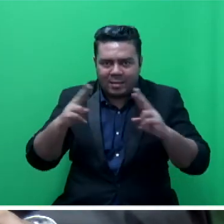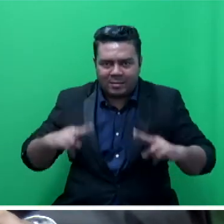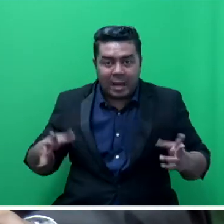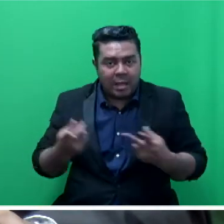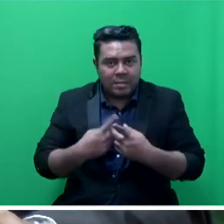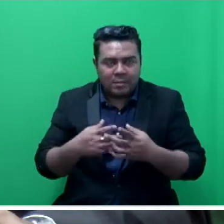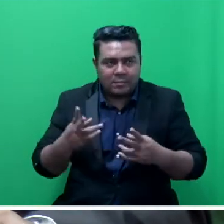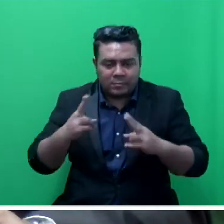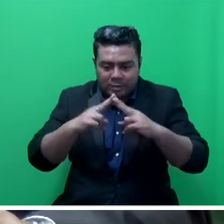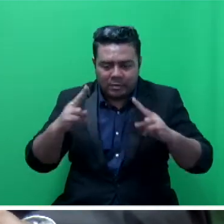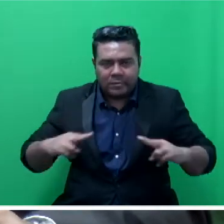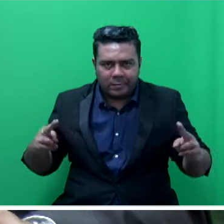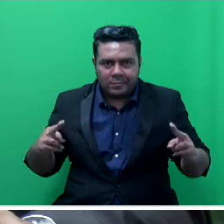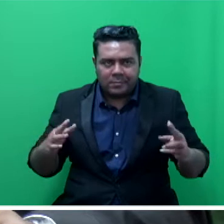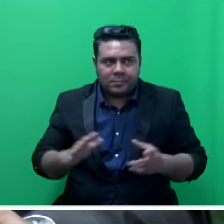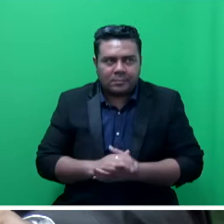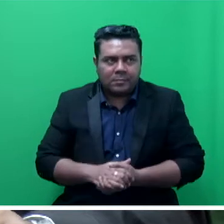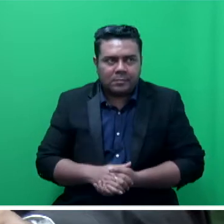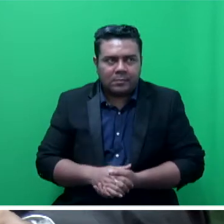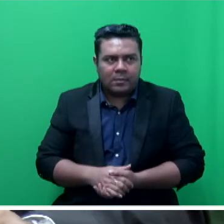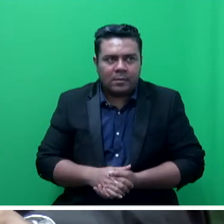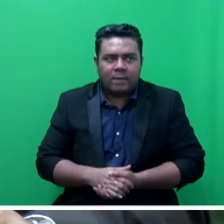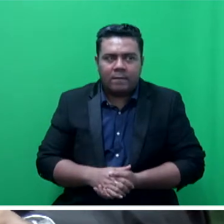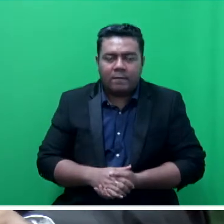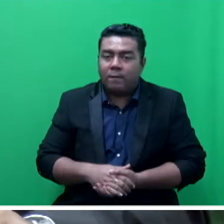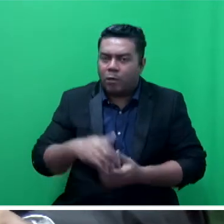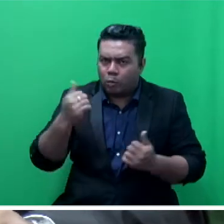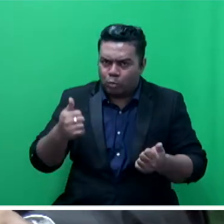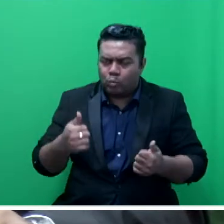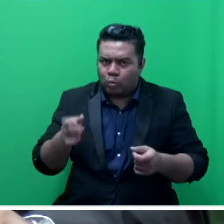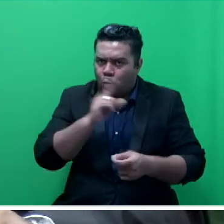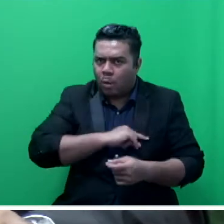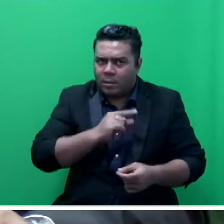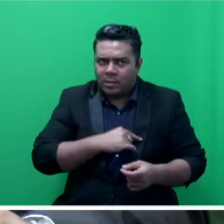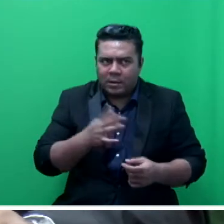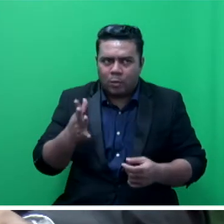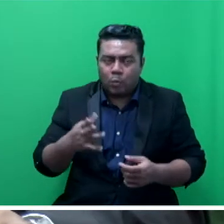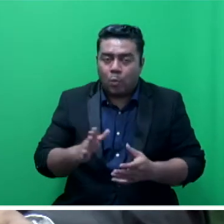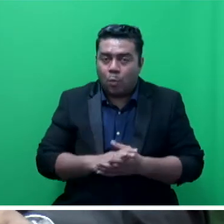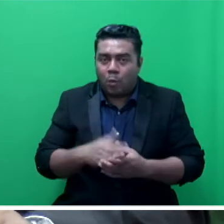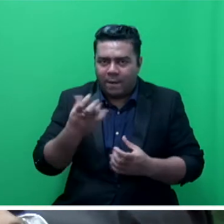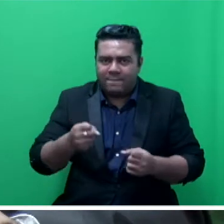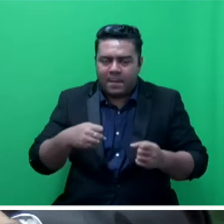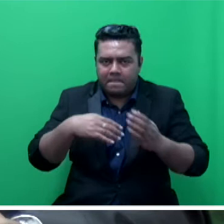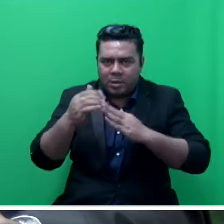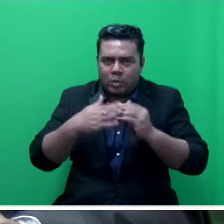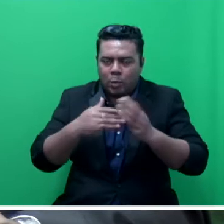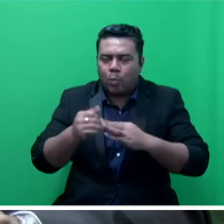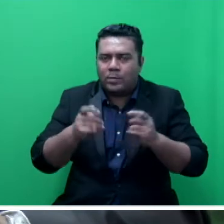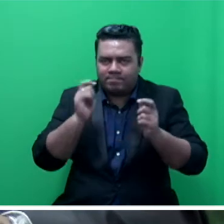were in tents for tents of good standard while prefab buildings were